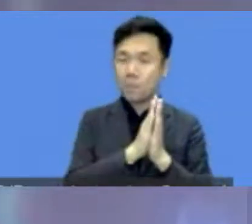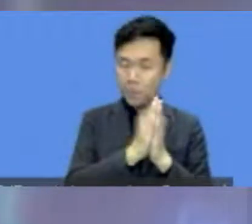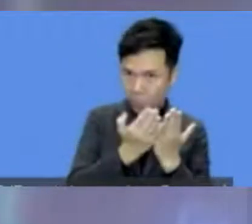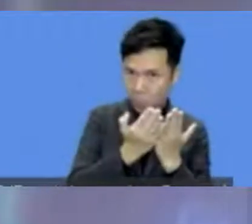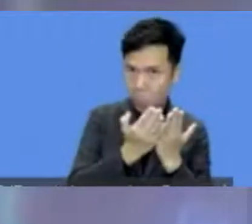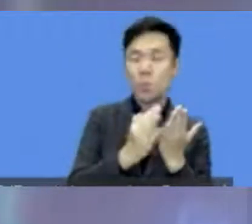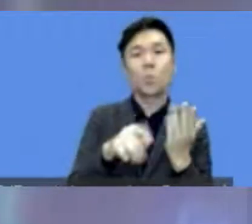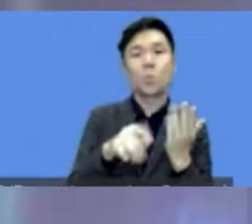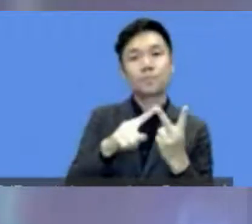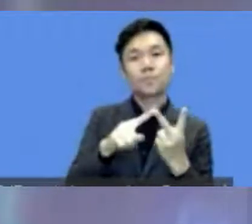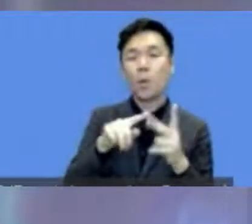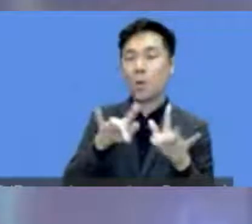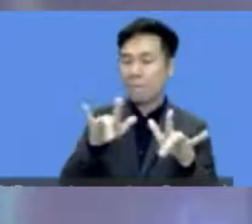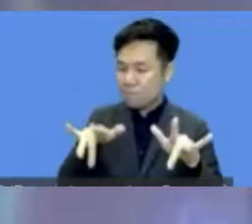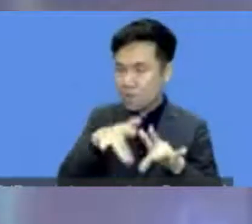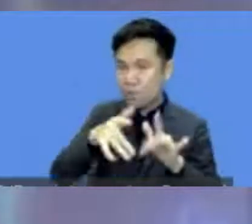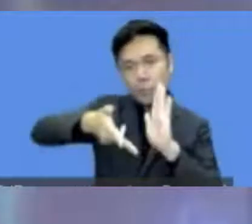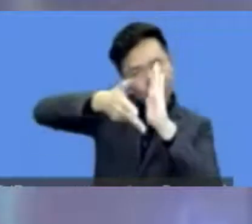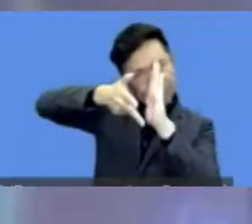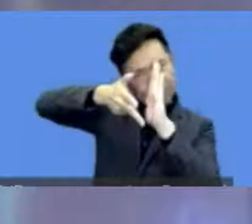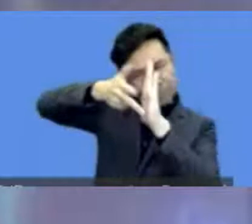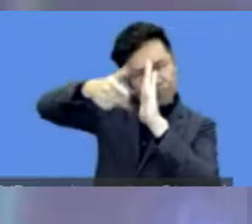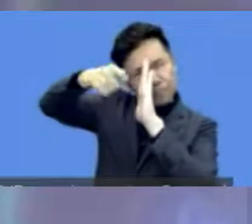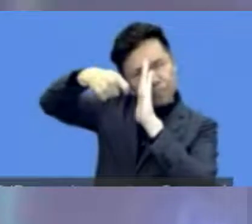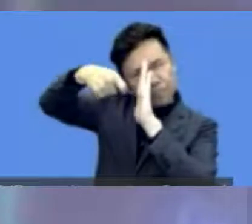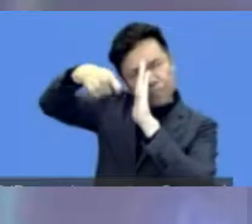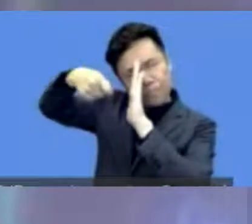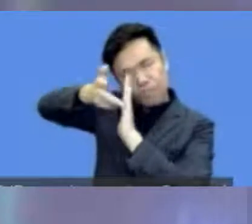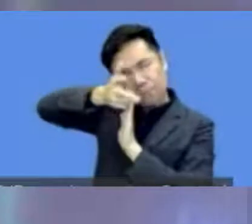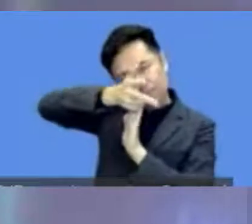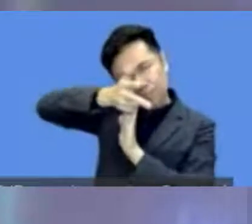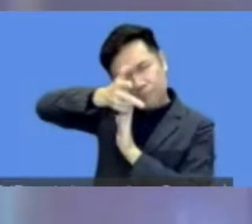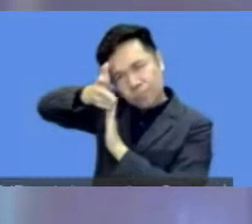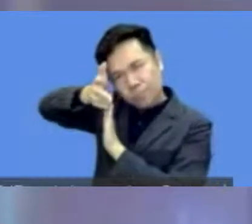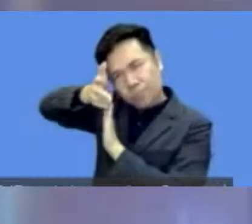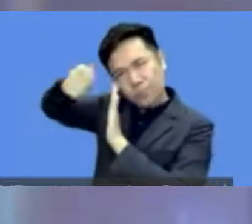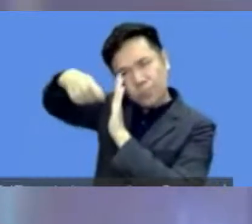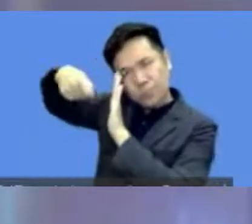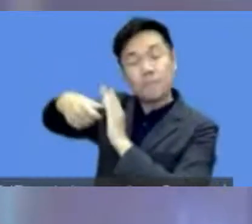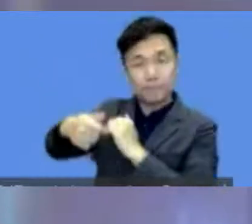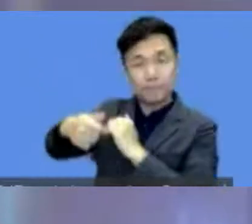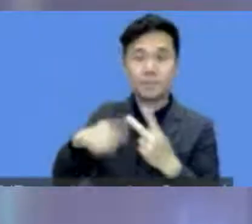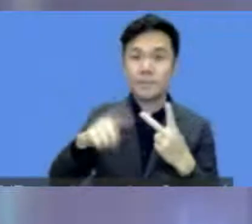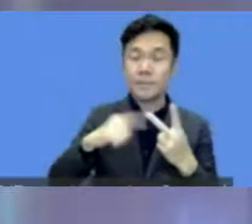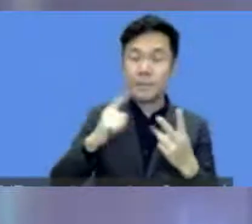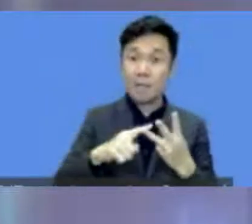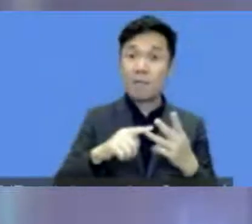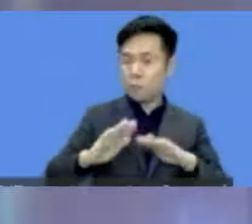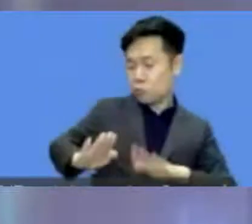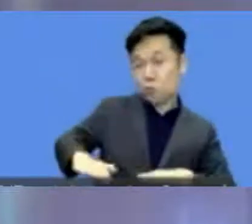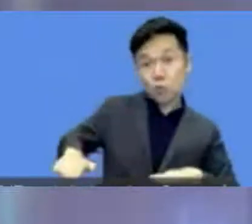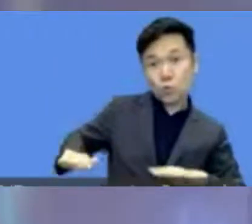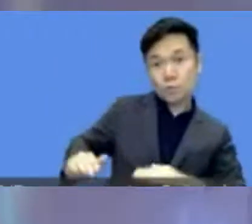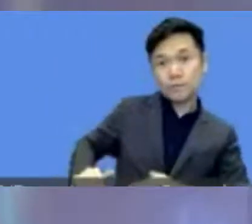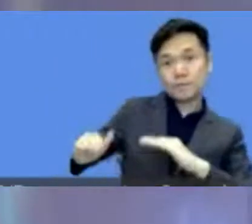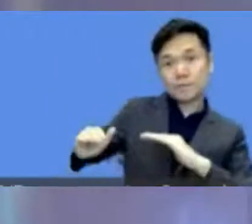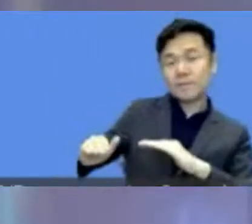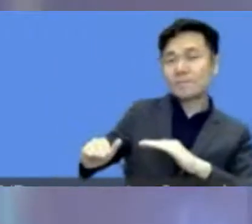take a video recording of them. We also found that a lot of our primary students liked